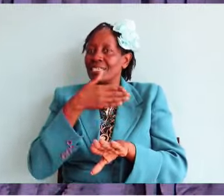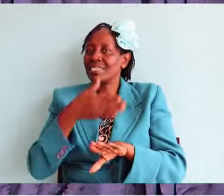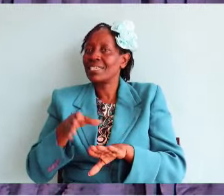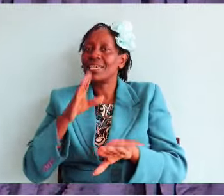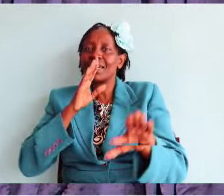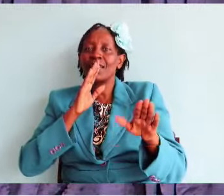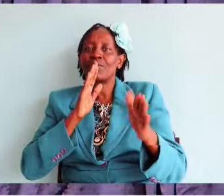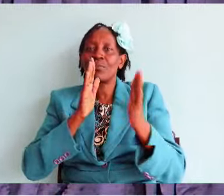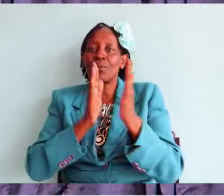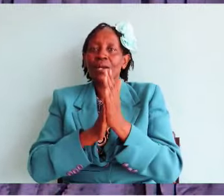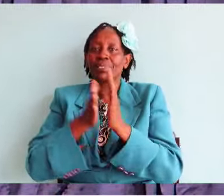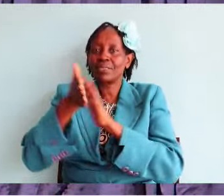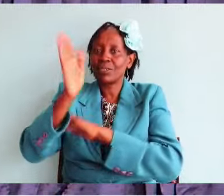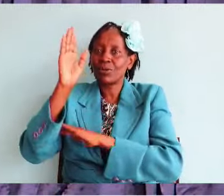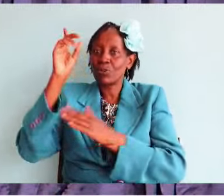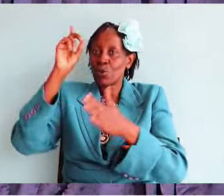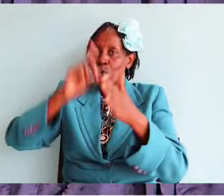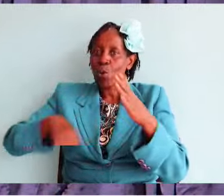happened?